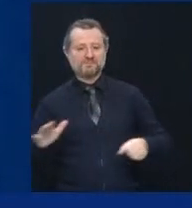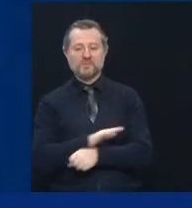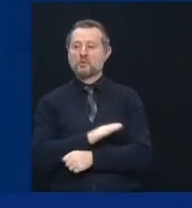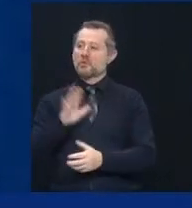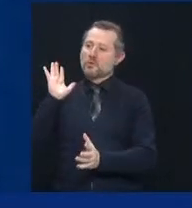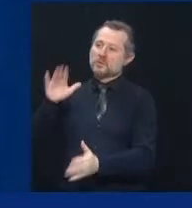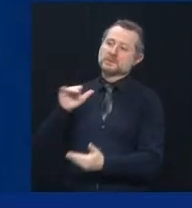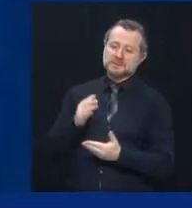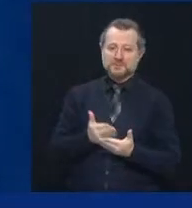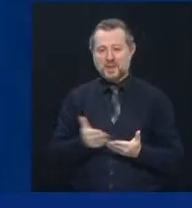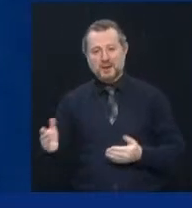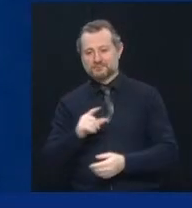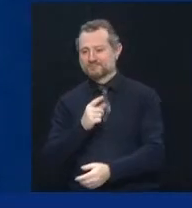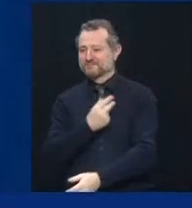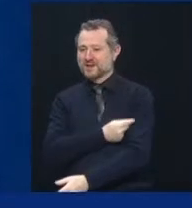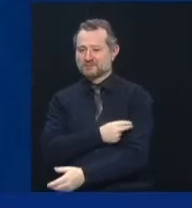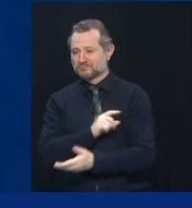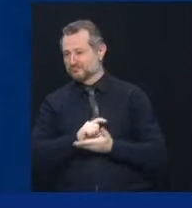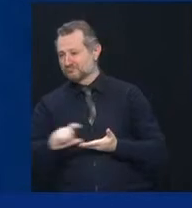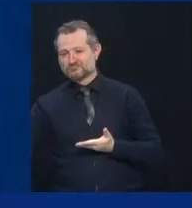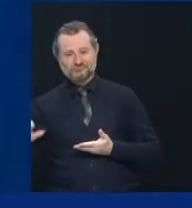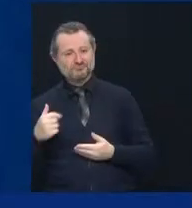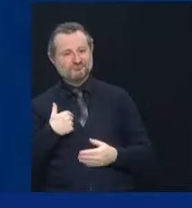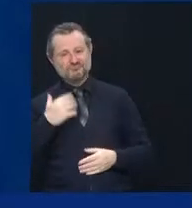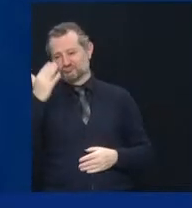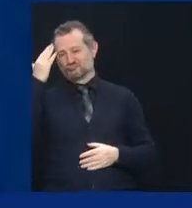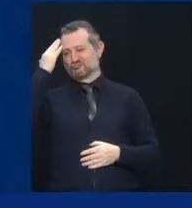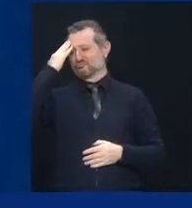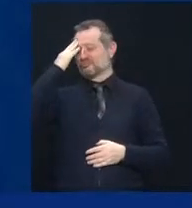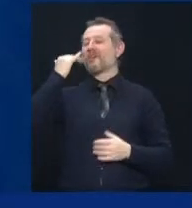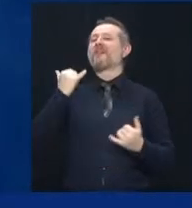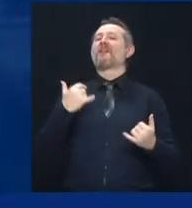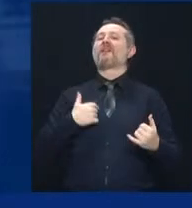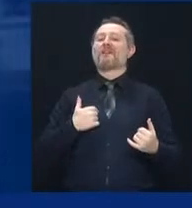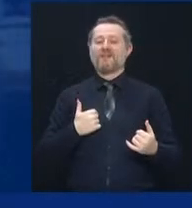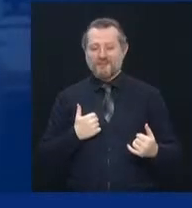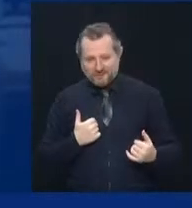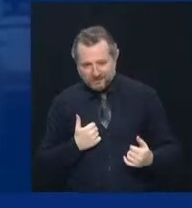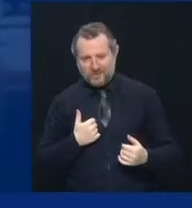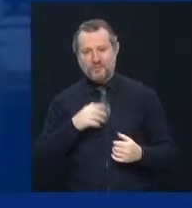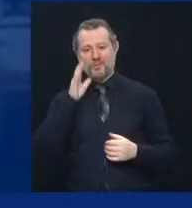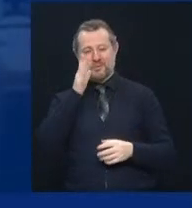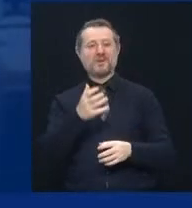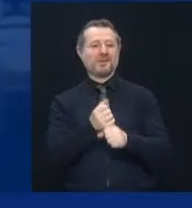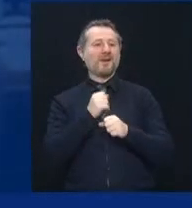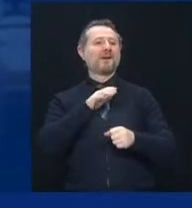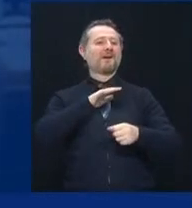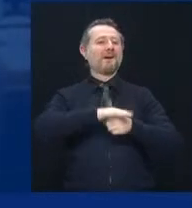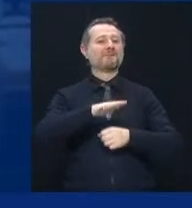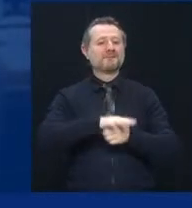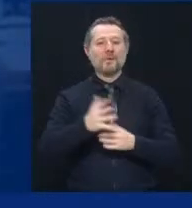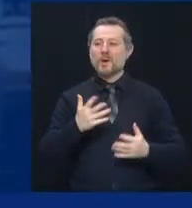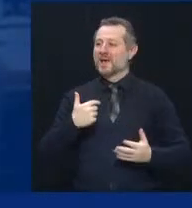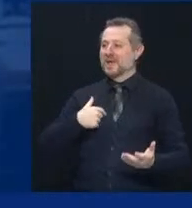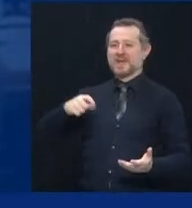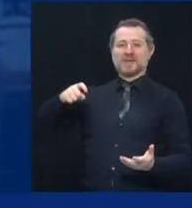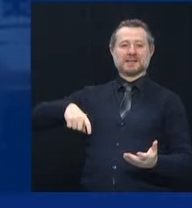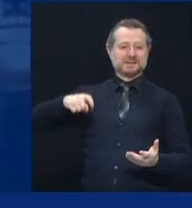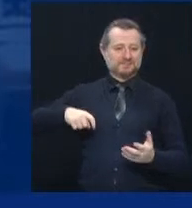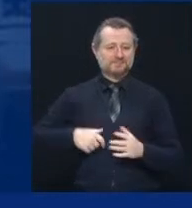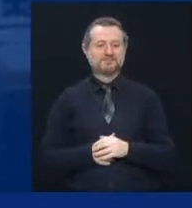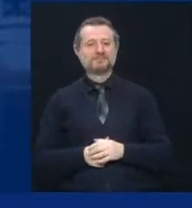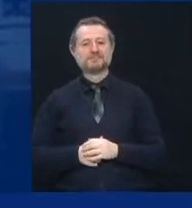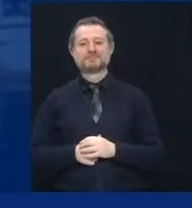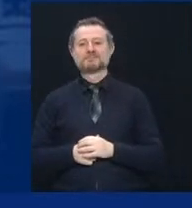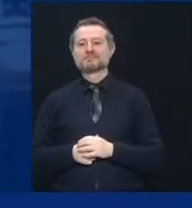know that there is an end point where we're going to get the kind of supply that we need. This is all